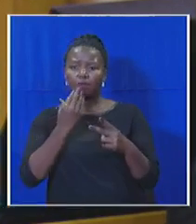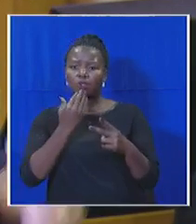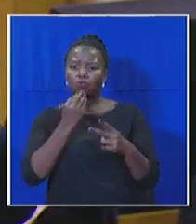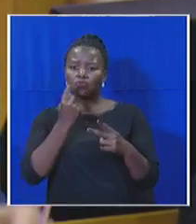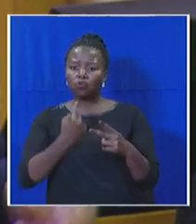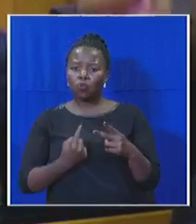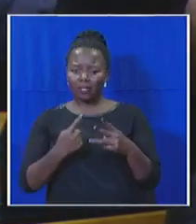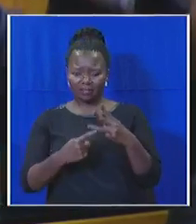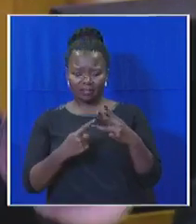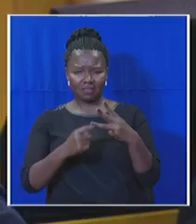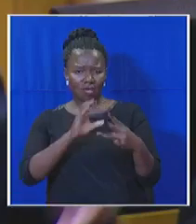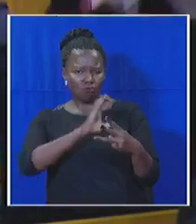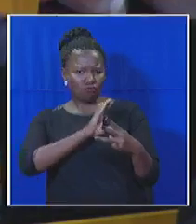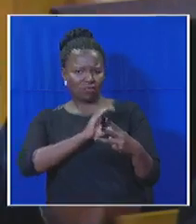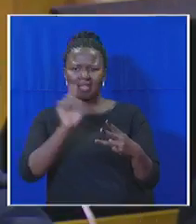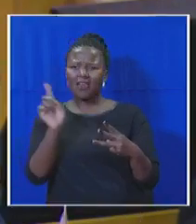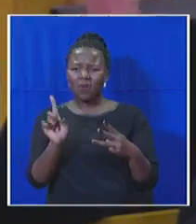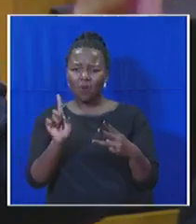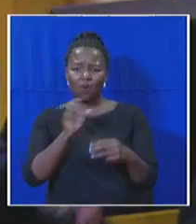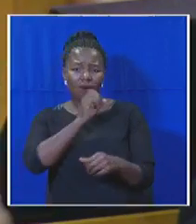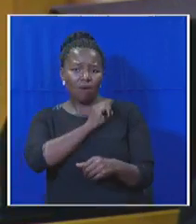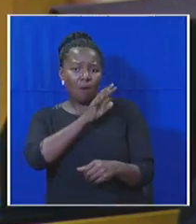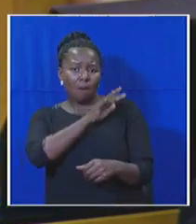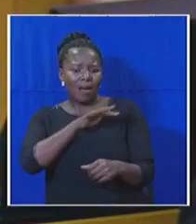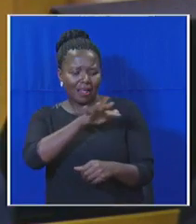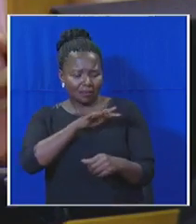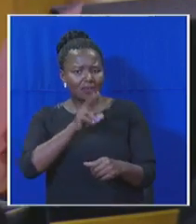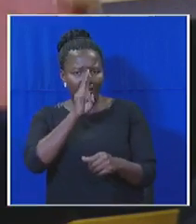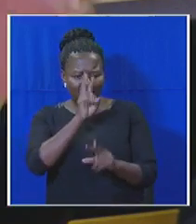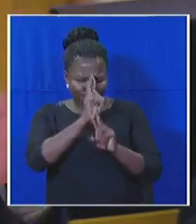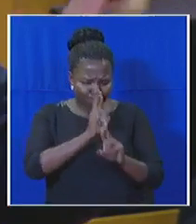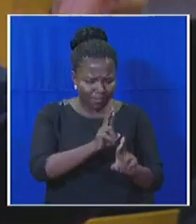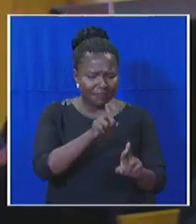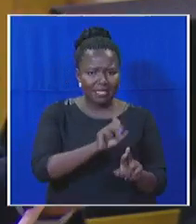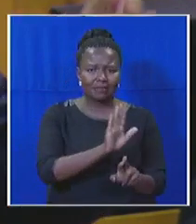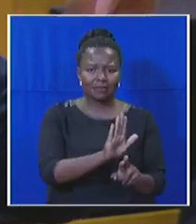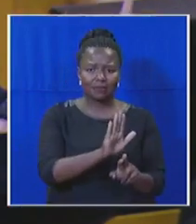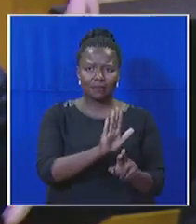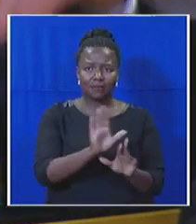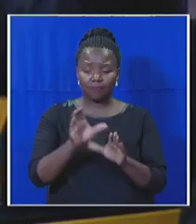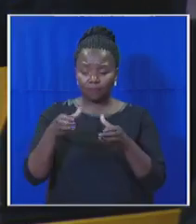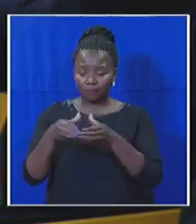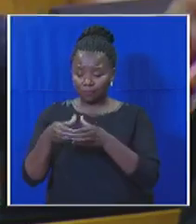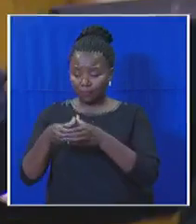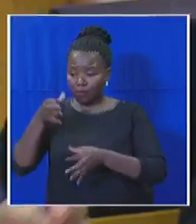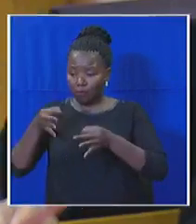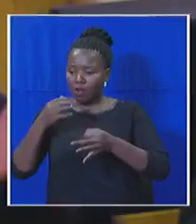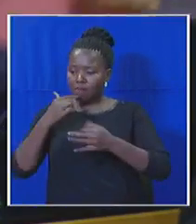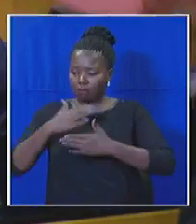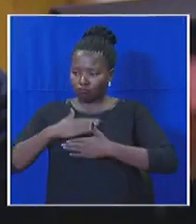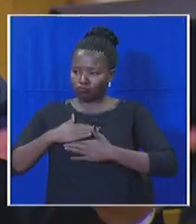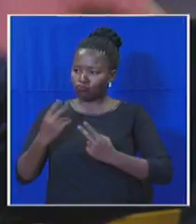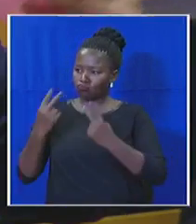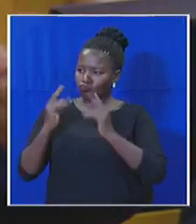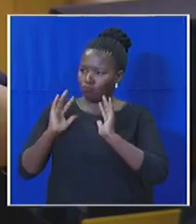the Palestinian people's right to exist. That is what it is all about. Now, parties and political parties use this for their own benefit,